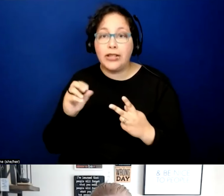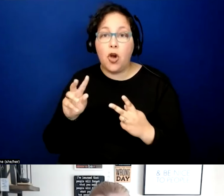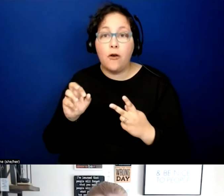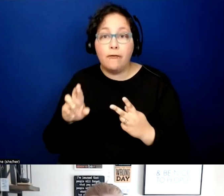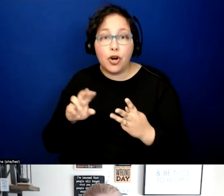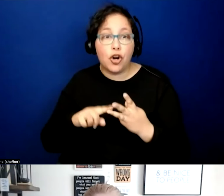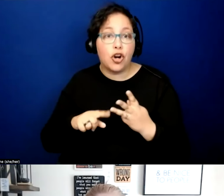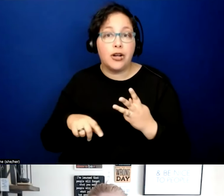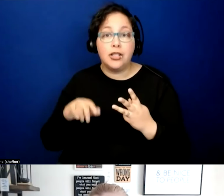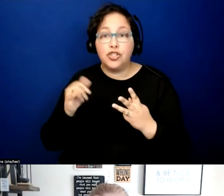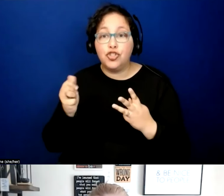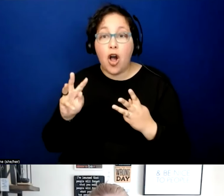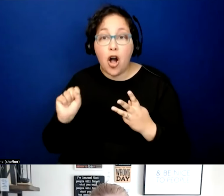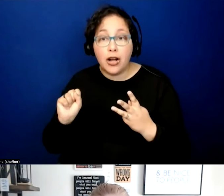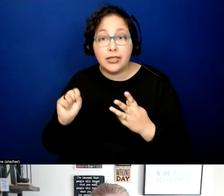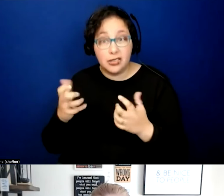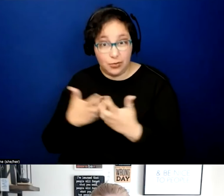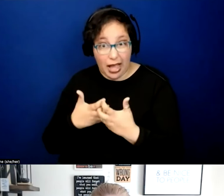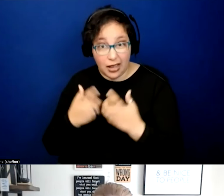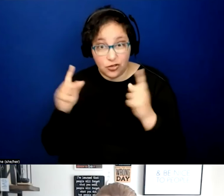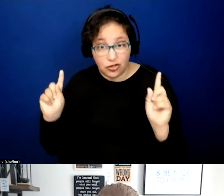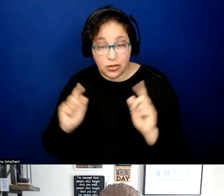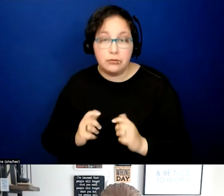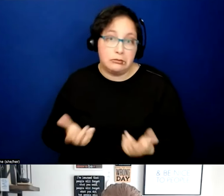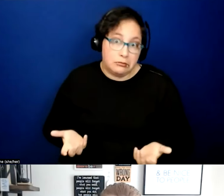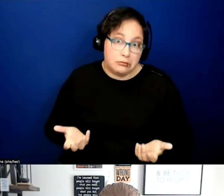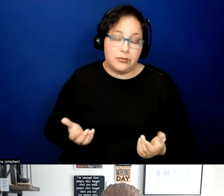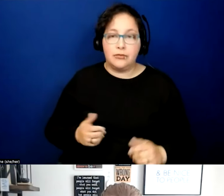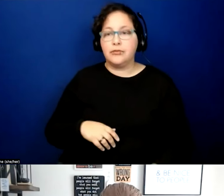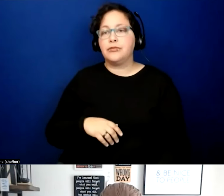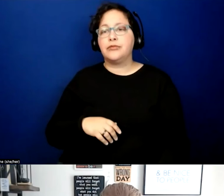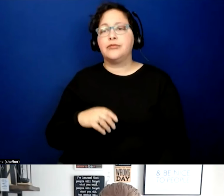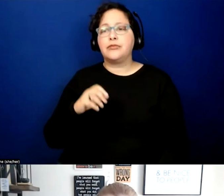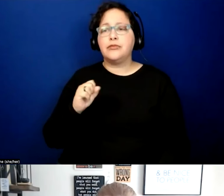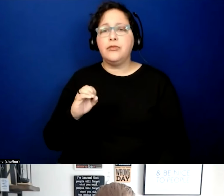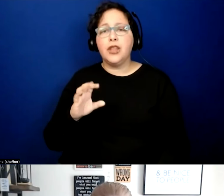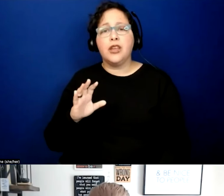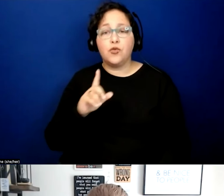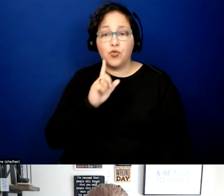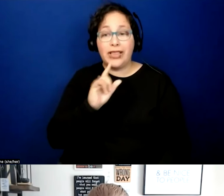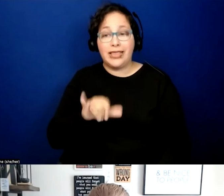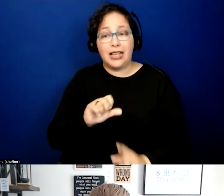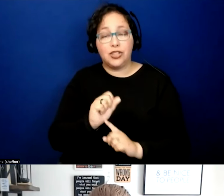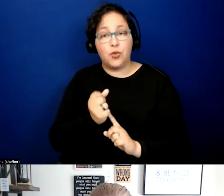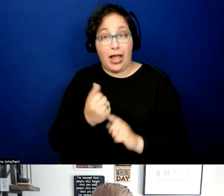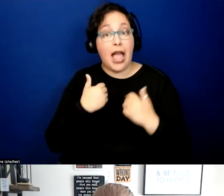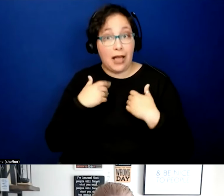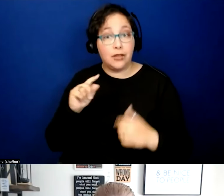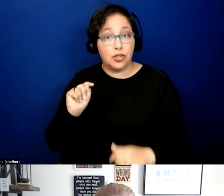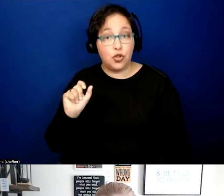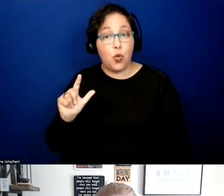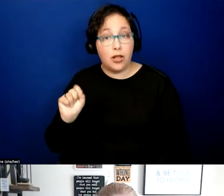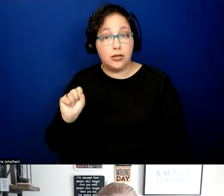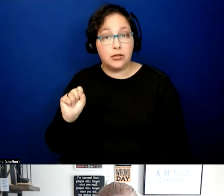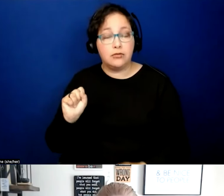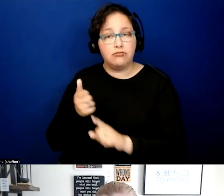NVDA? And, you know, even in the spaces where there are tools for developers to try to learn how